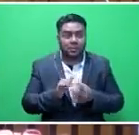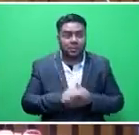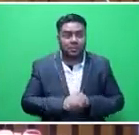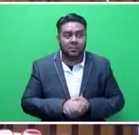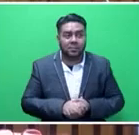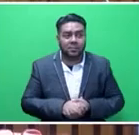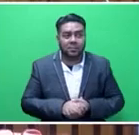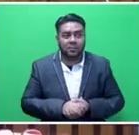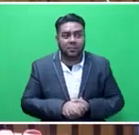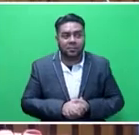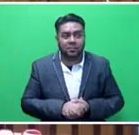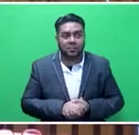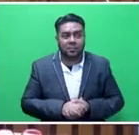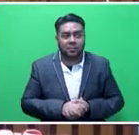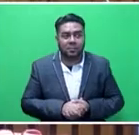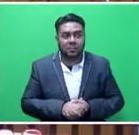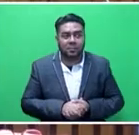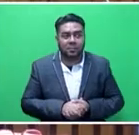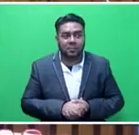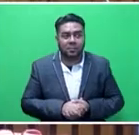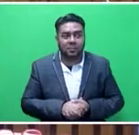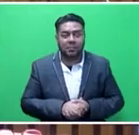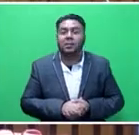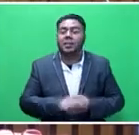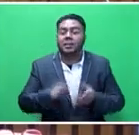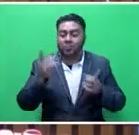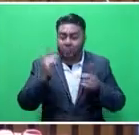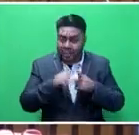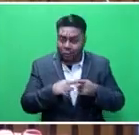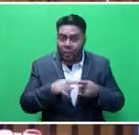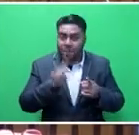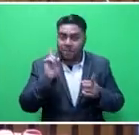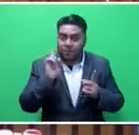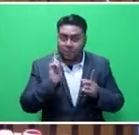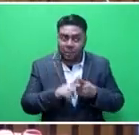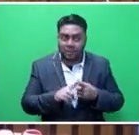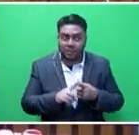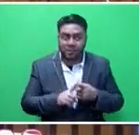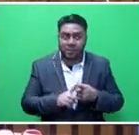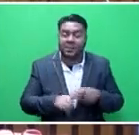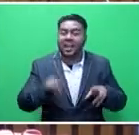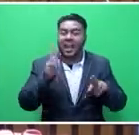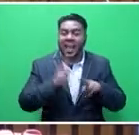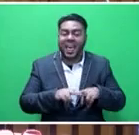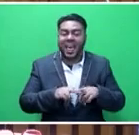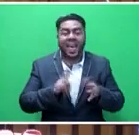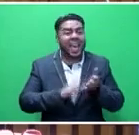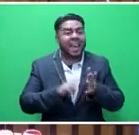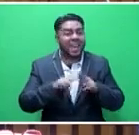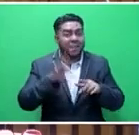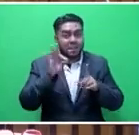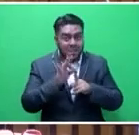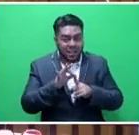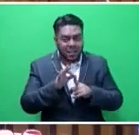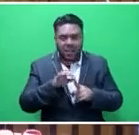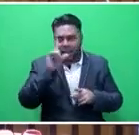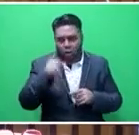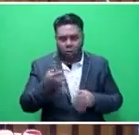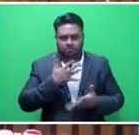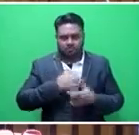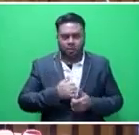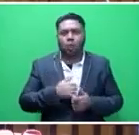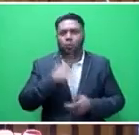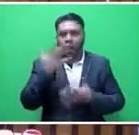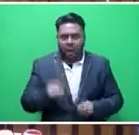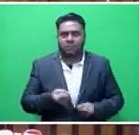Mr. Speaker, sir, I think it fundamentally boils down to the point that NFP cannot digest that we have such